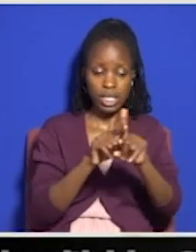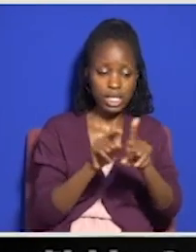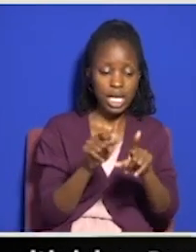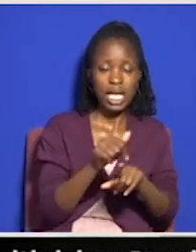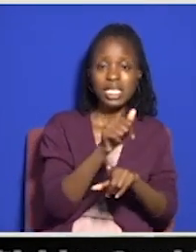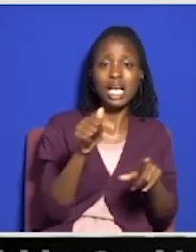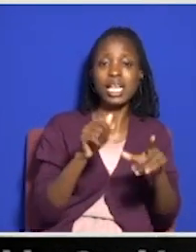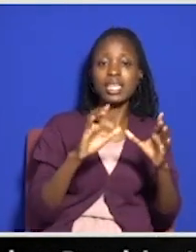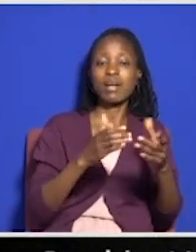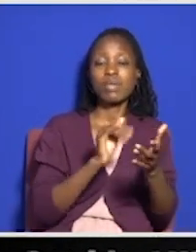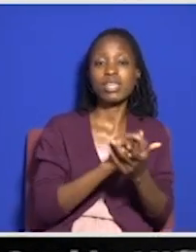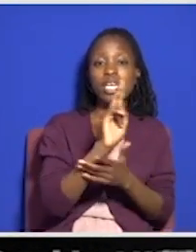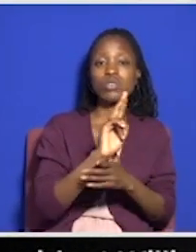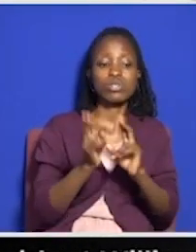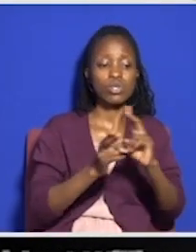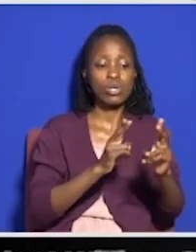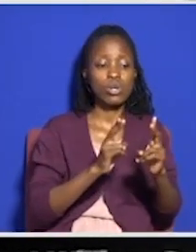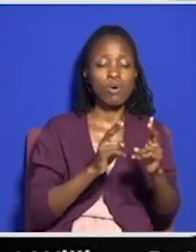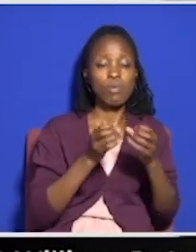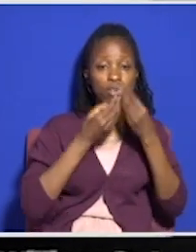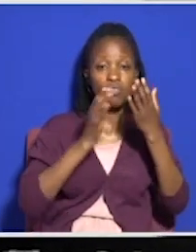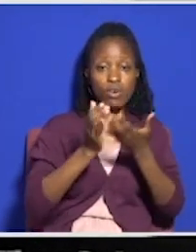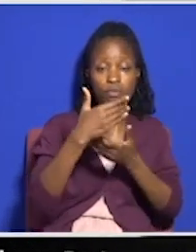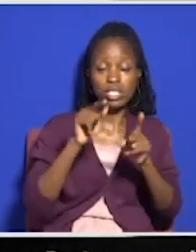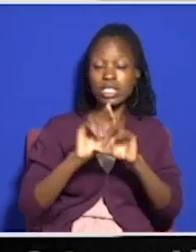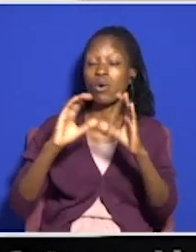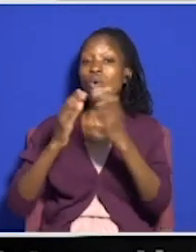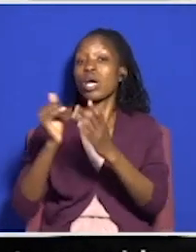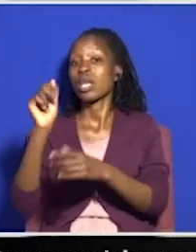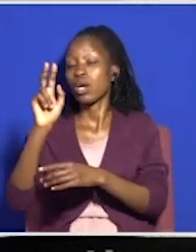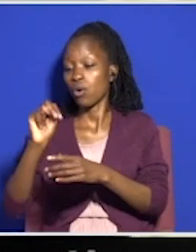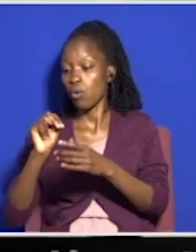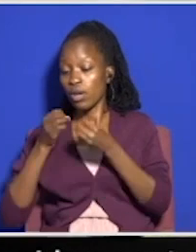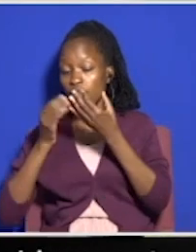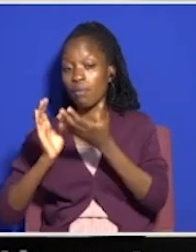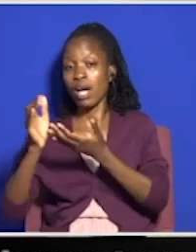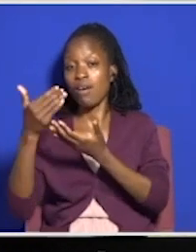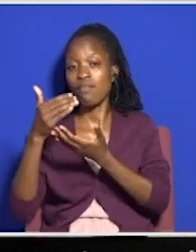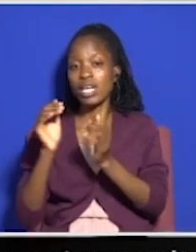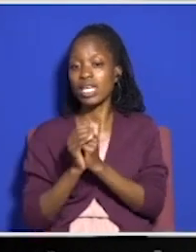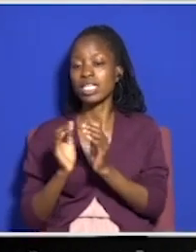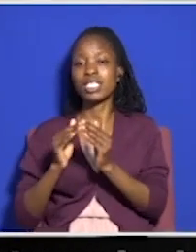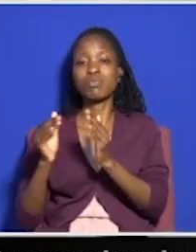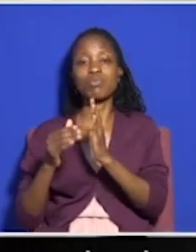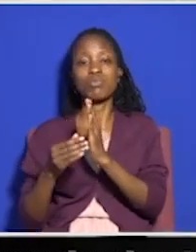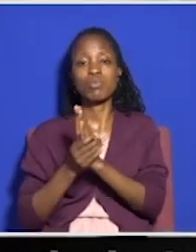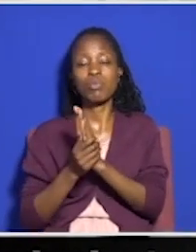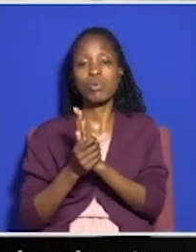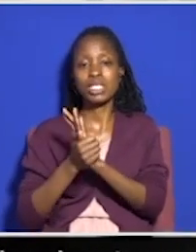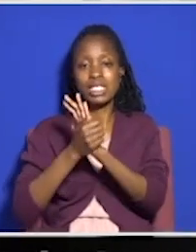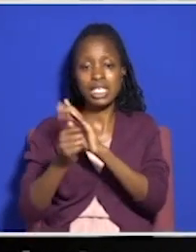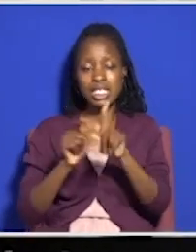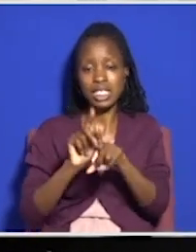which use the ordinary data collection methods, the WorldCoin data collection is more sophisticated and uses